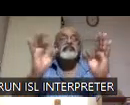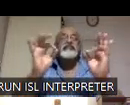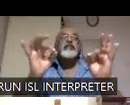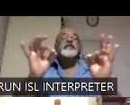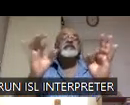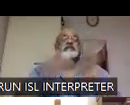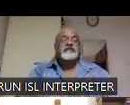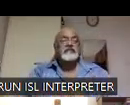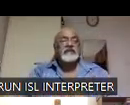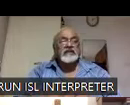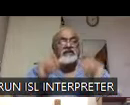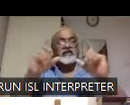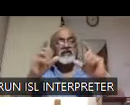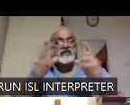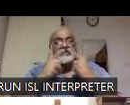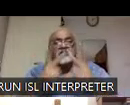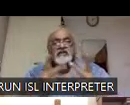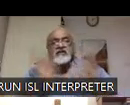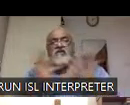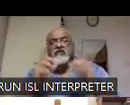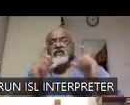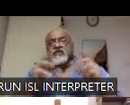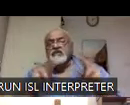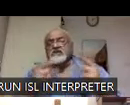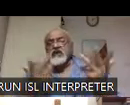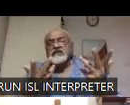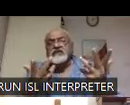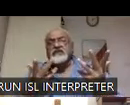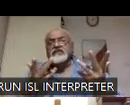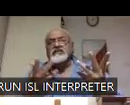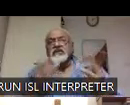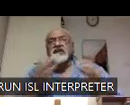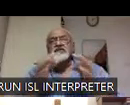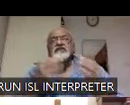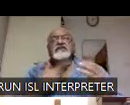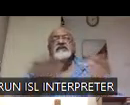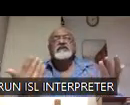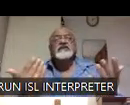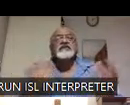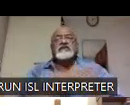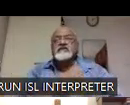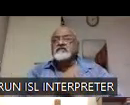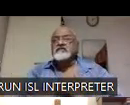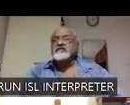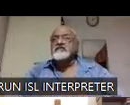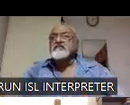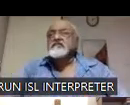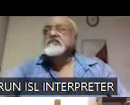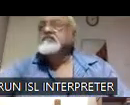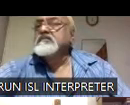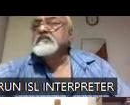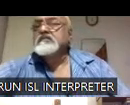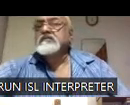This picture, what does this picture tell you? Can anyone interpret this